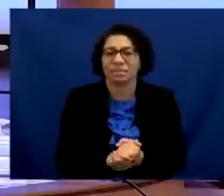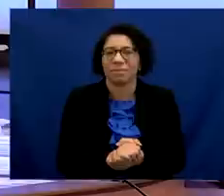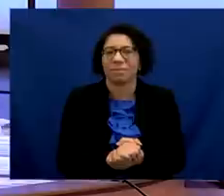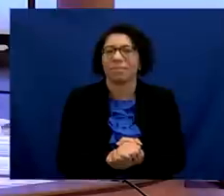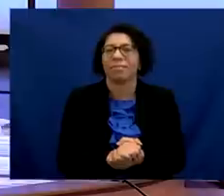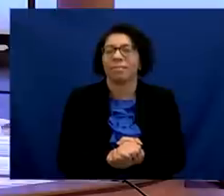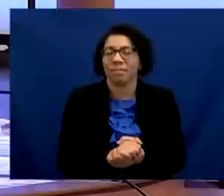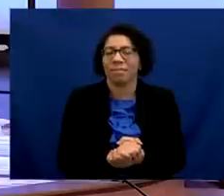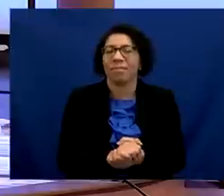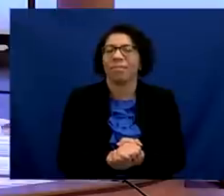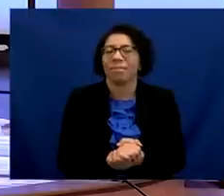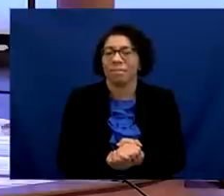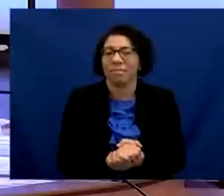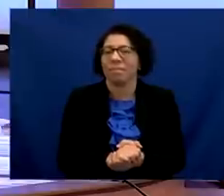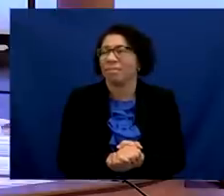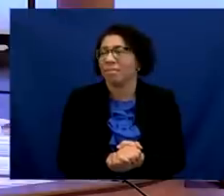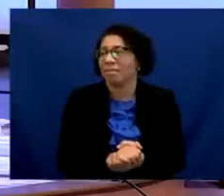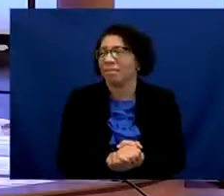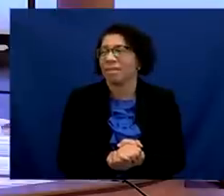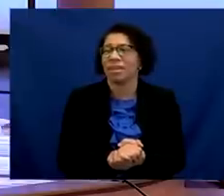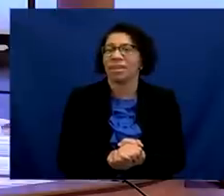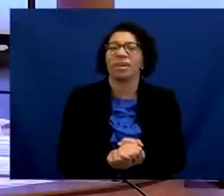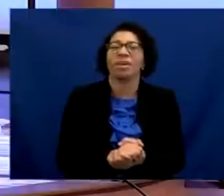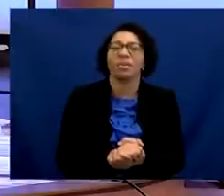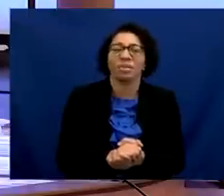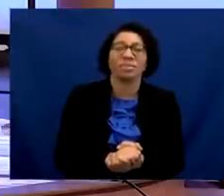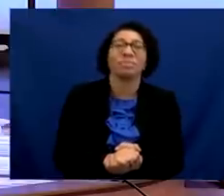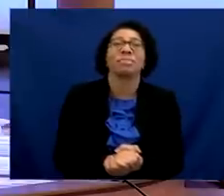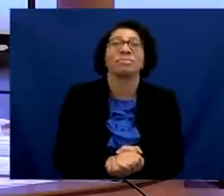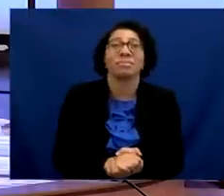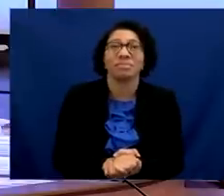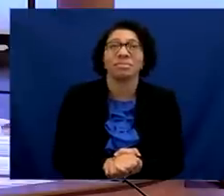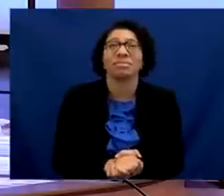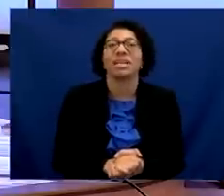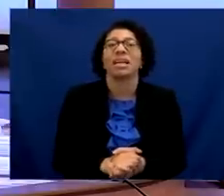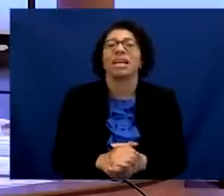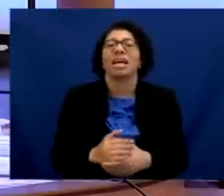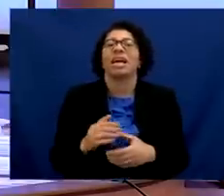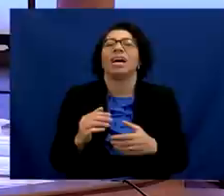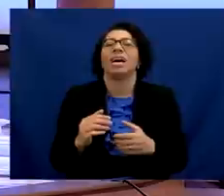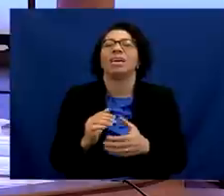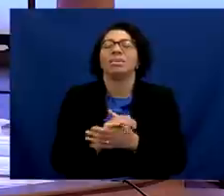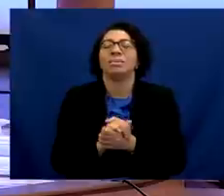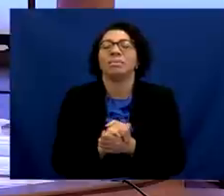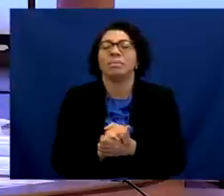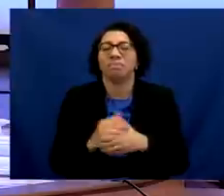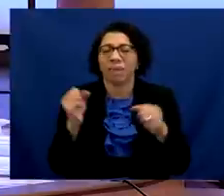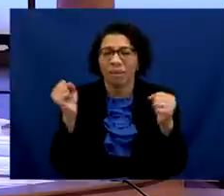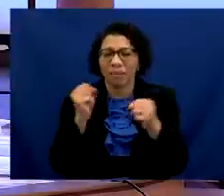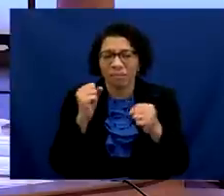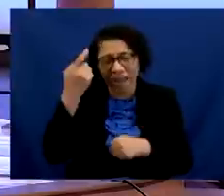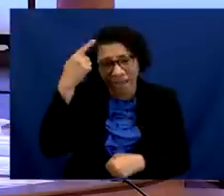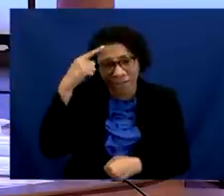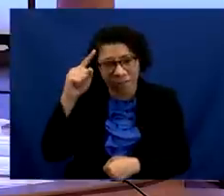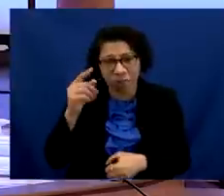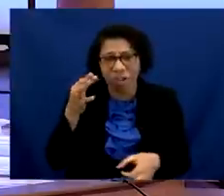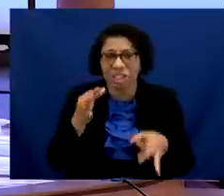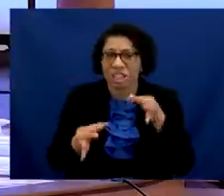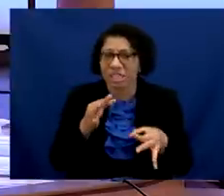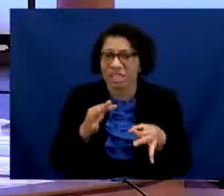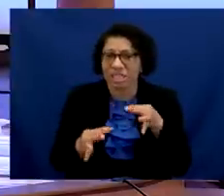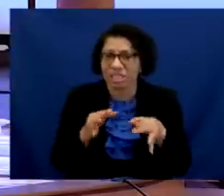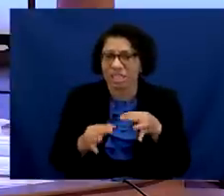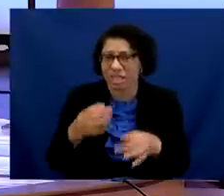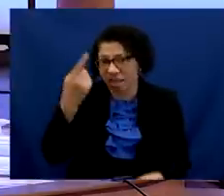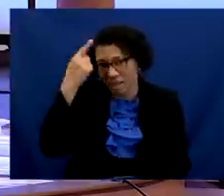brother, who has been very much involved in so much of our civil rights struggle over the last several years with NAACP,